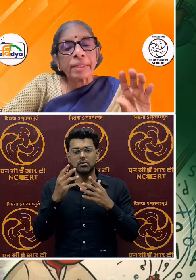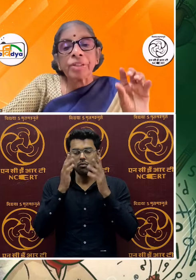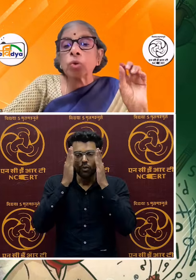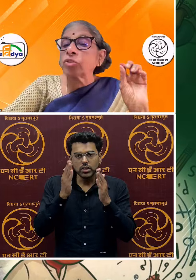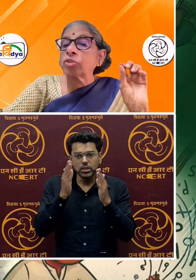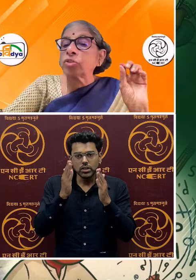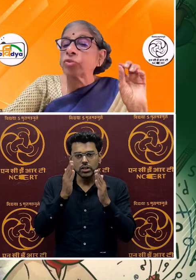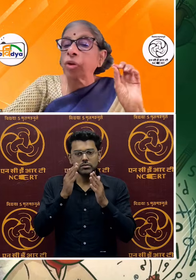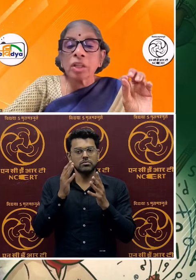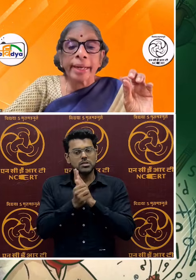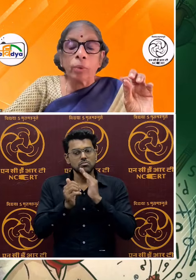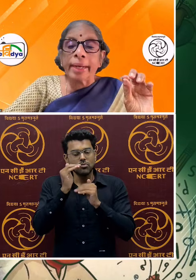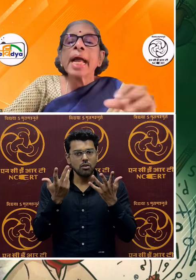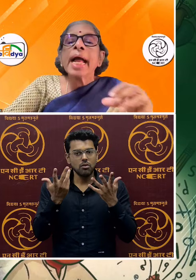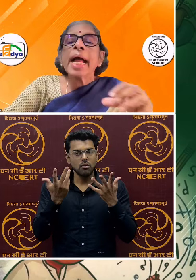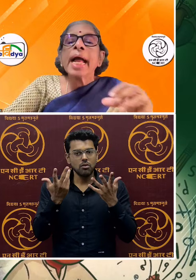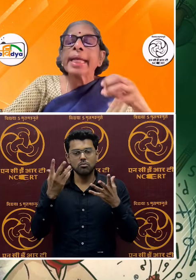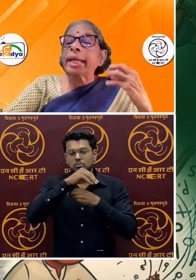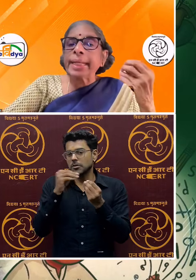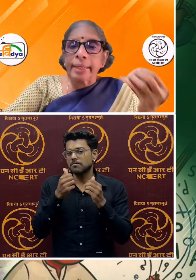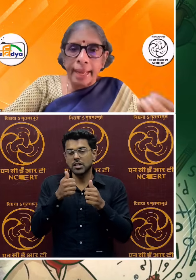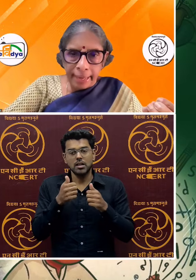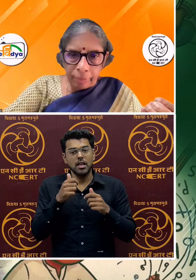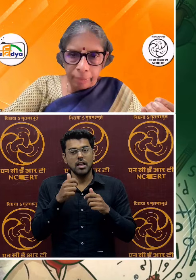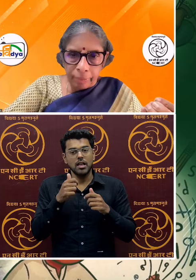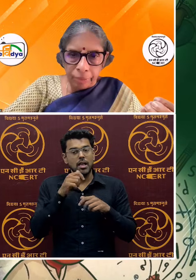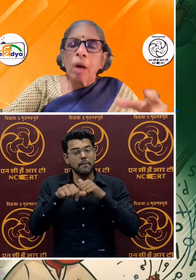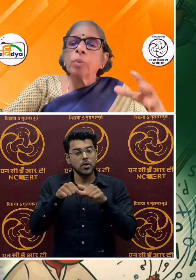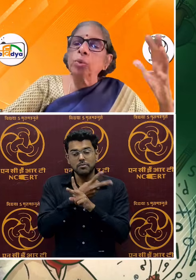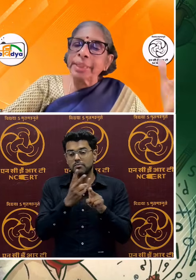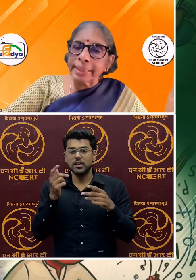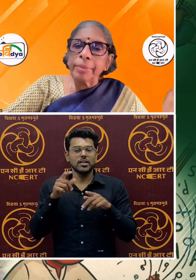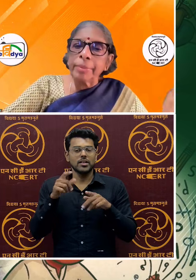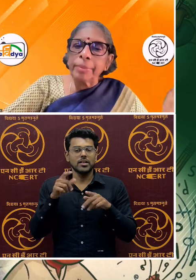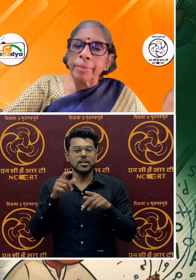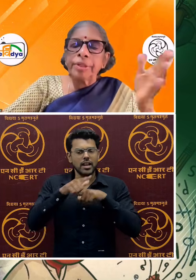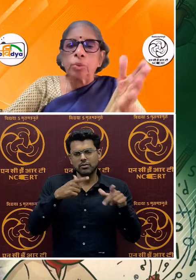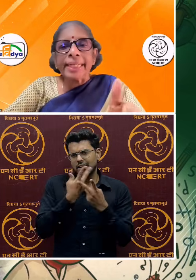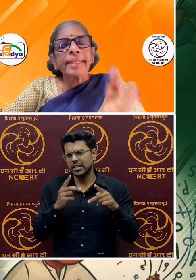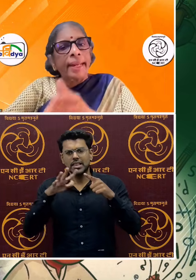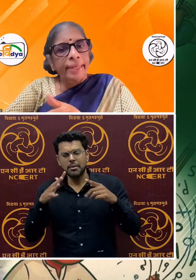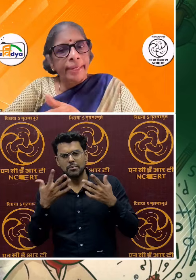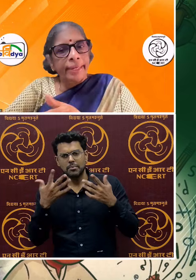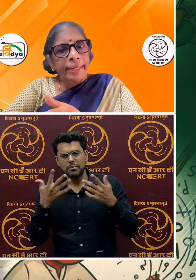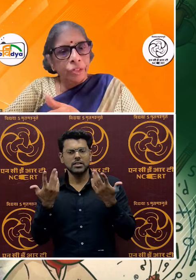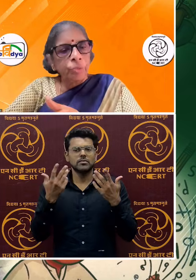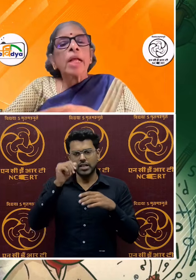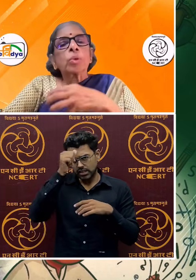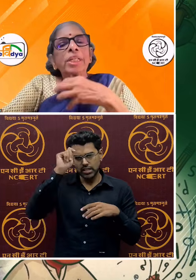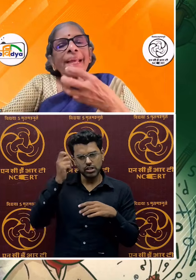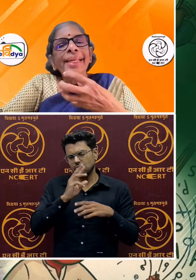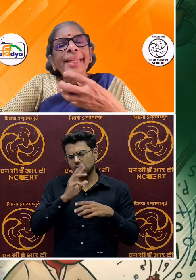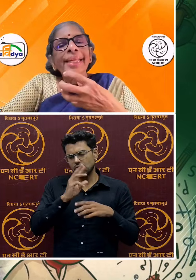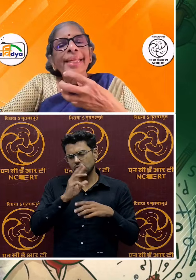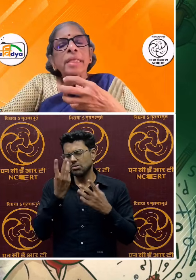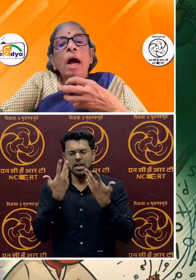very many activities known as phonological awareness. It can be done in any language. We do it in Tamil, we do it in Hindi and in English.